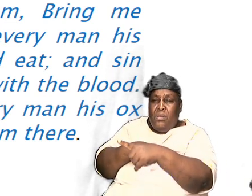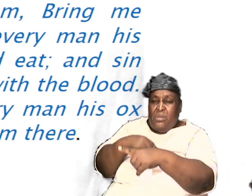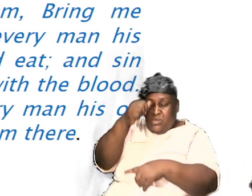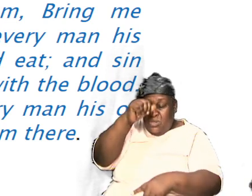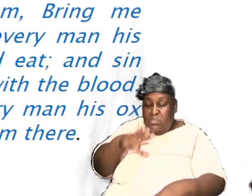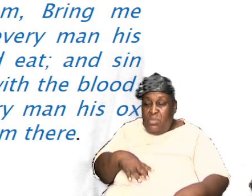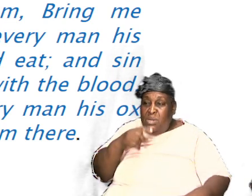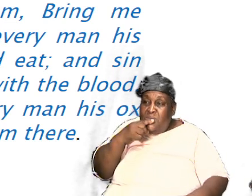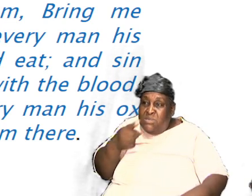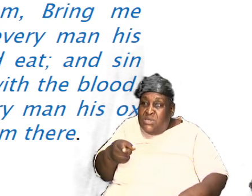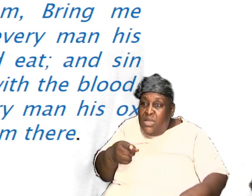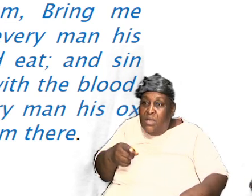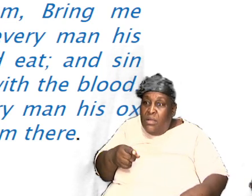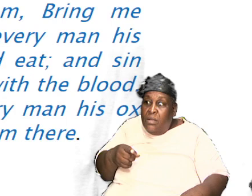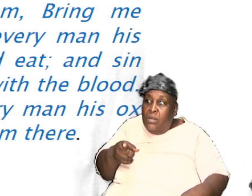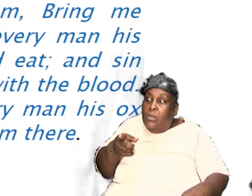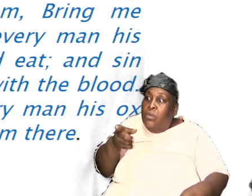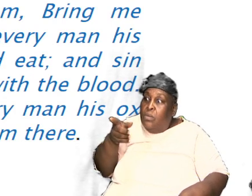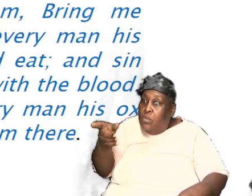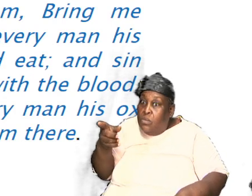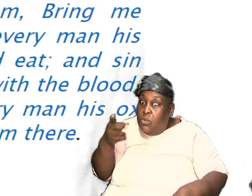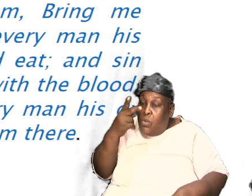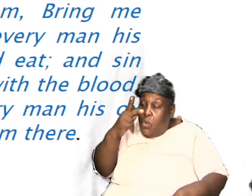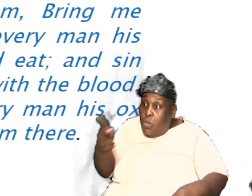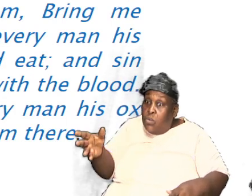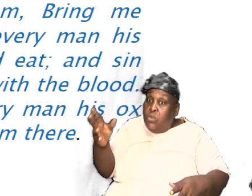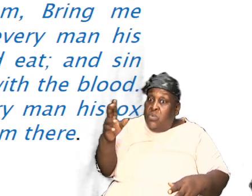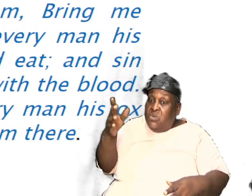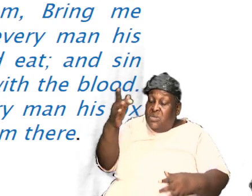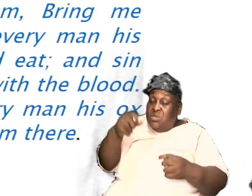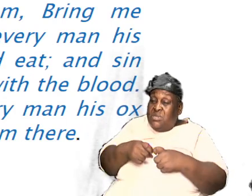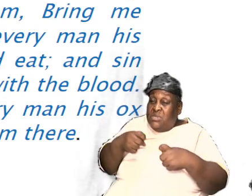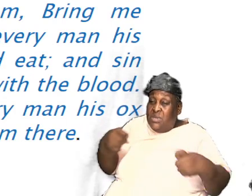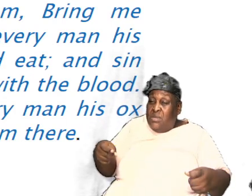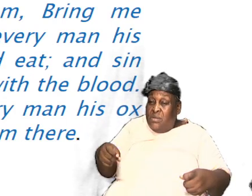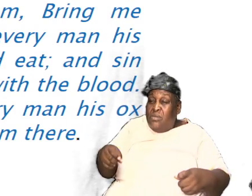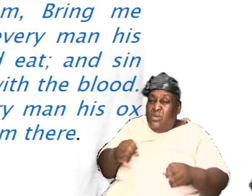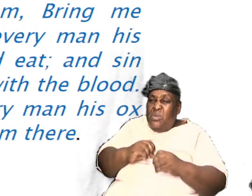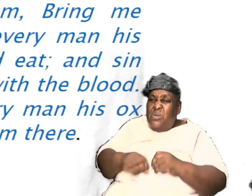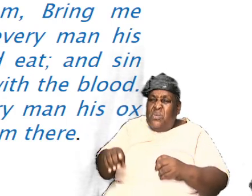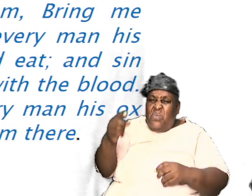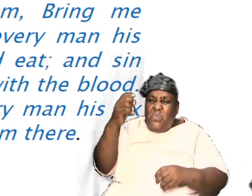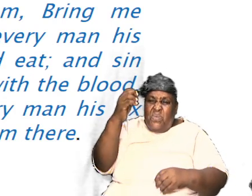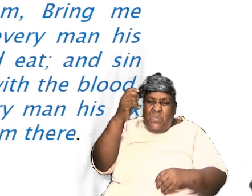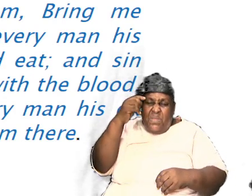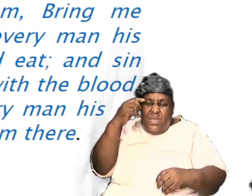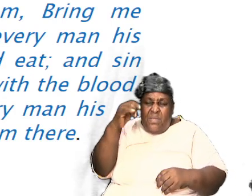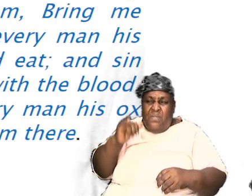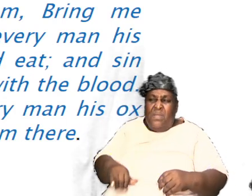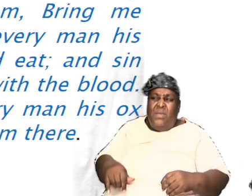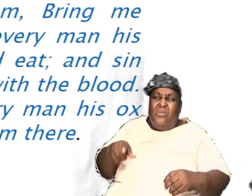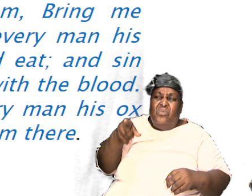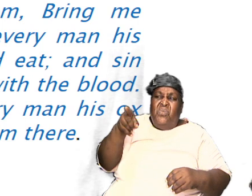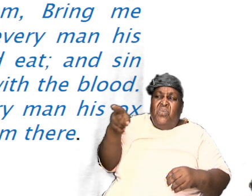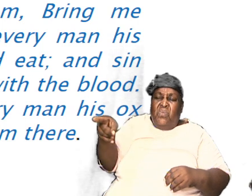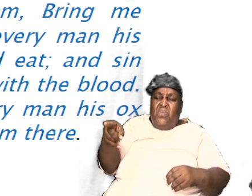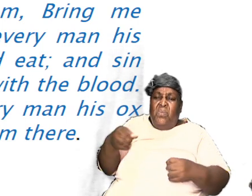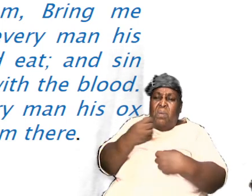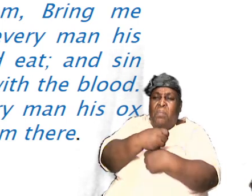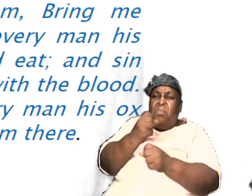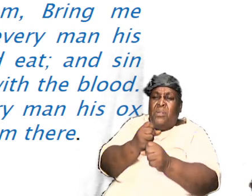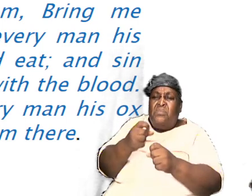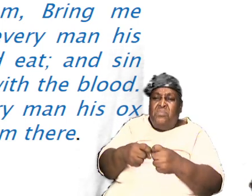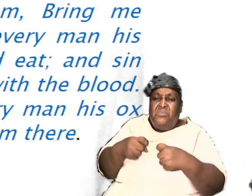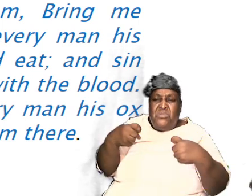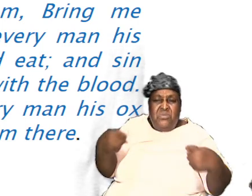he did not even think about the fact that he was the one that caused them